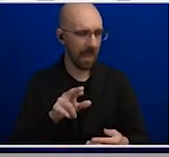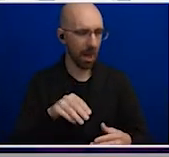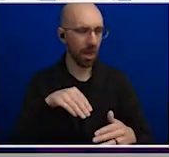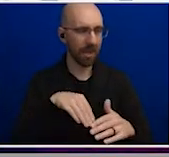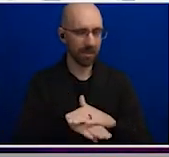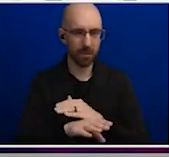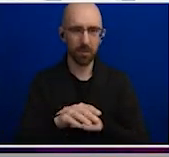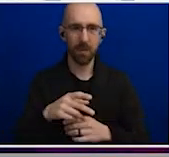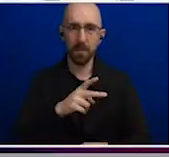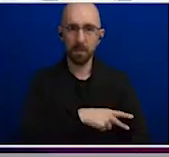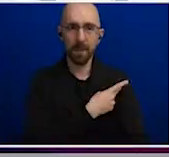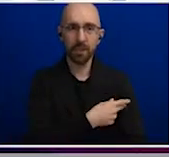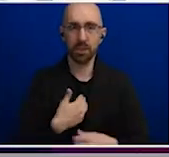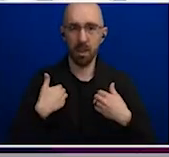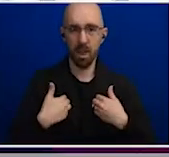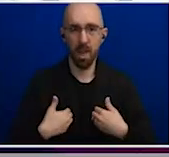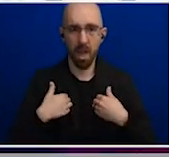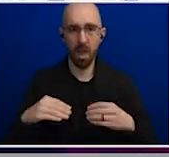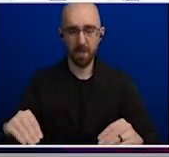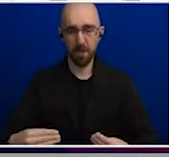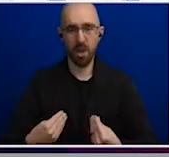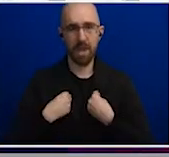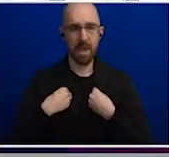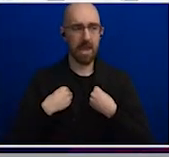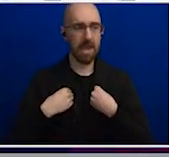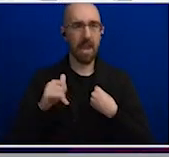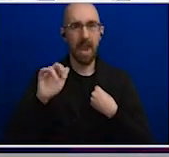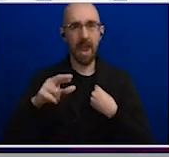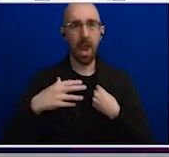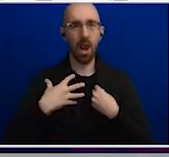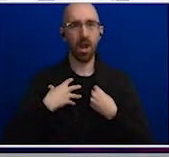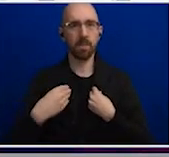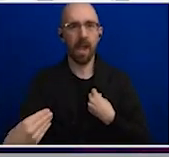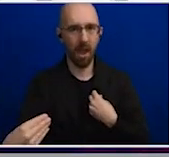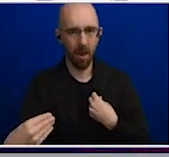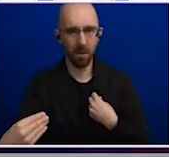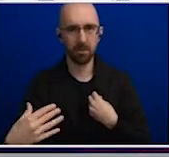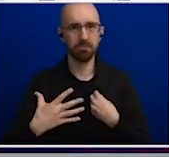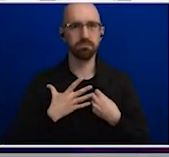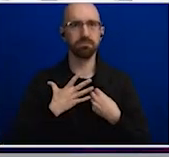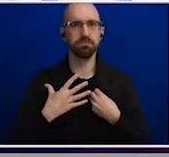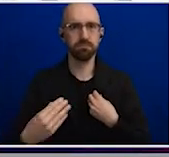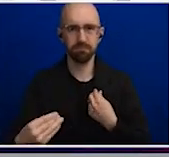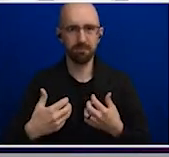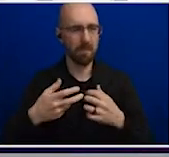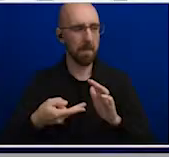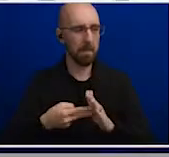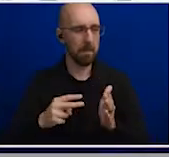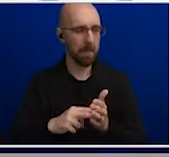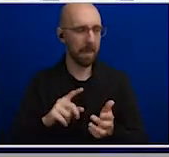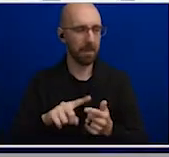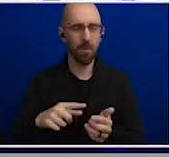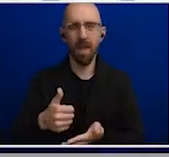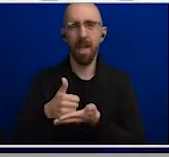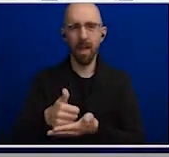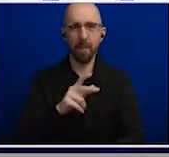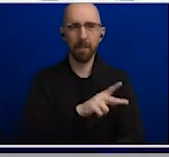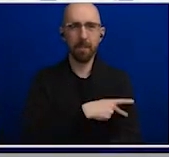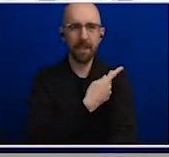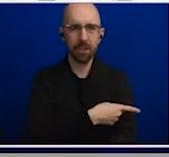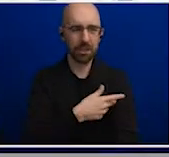lungs and receive air as it comes out, and just meant to help the patient's mechanics